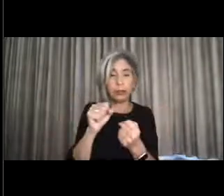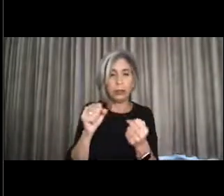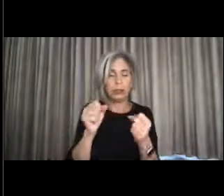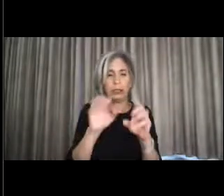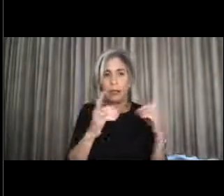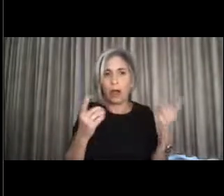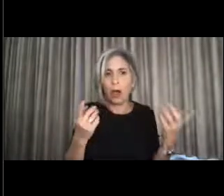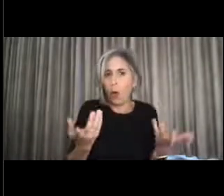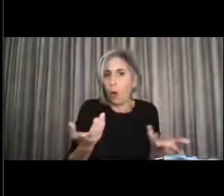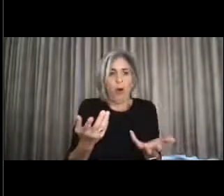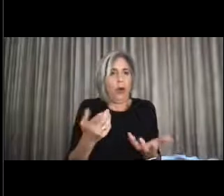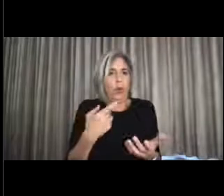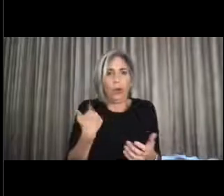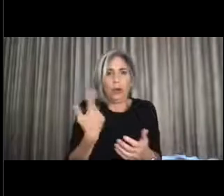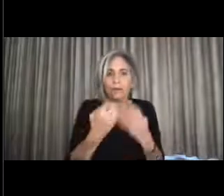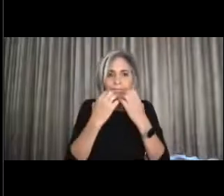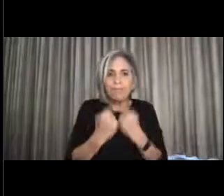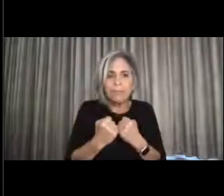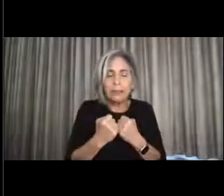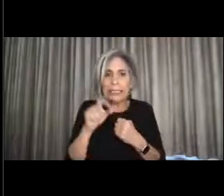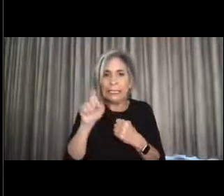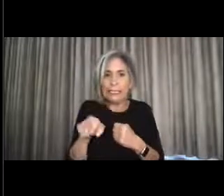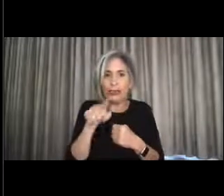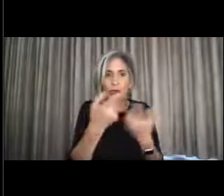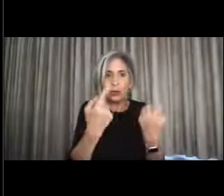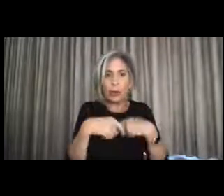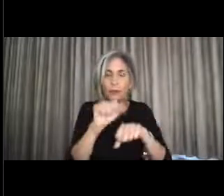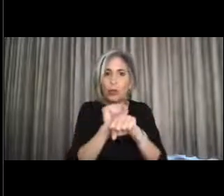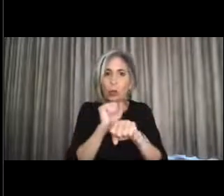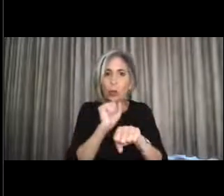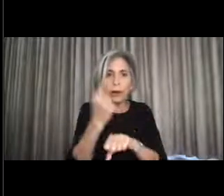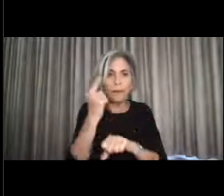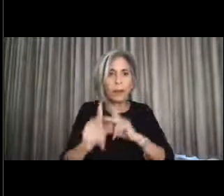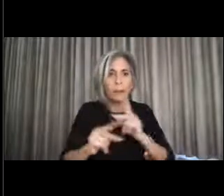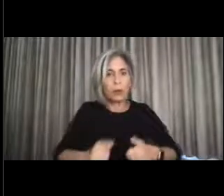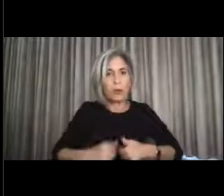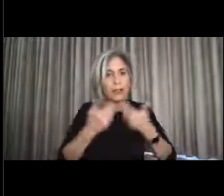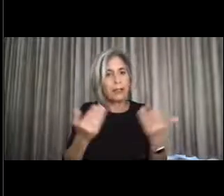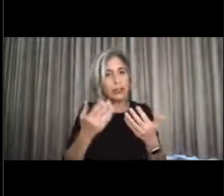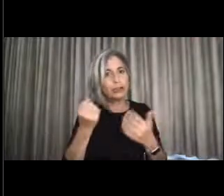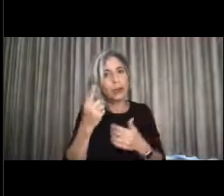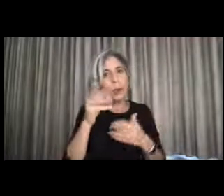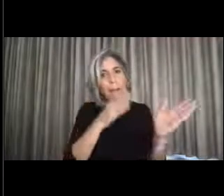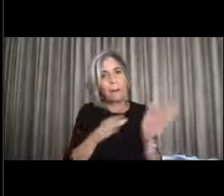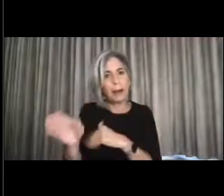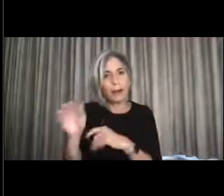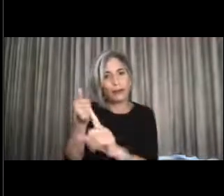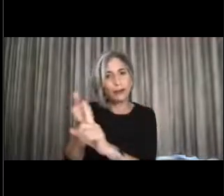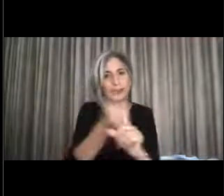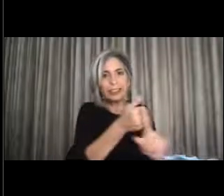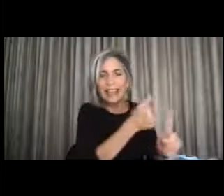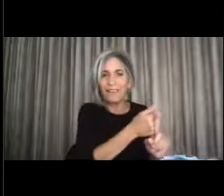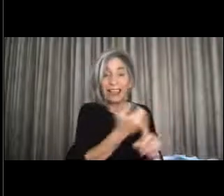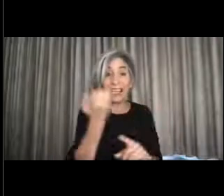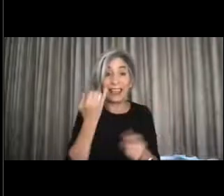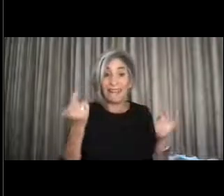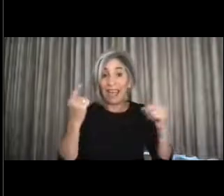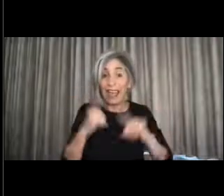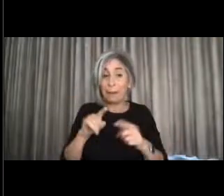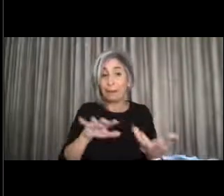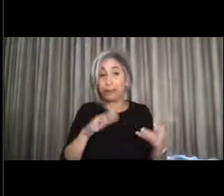essential personnel and they will be here. They need to be here for the residents. So, but there's no way for them to be here with the right